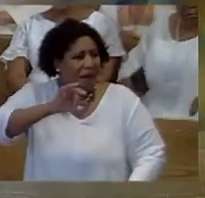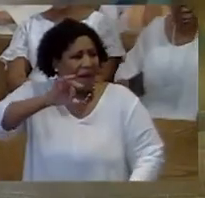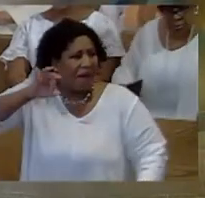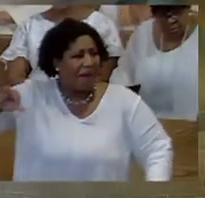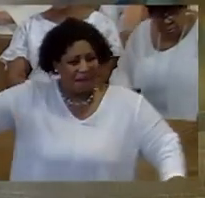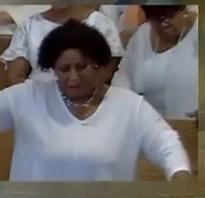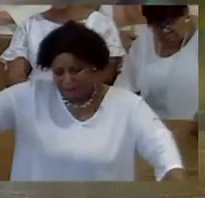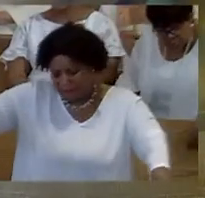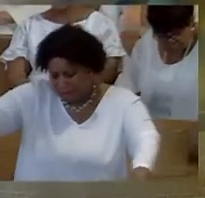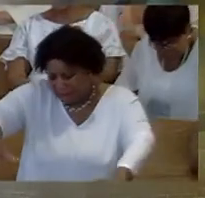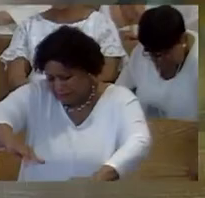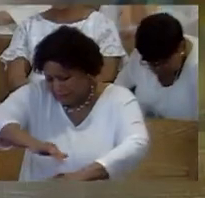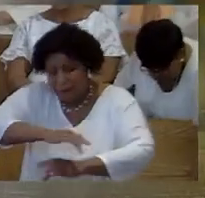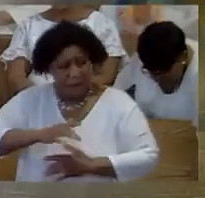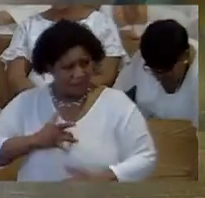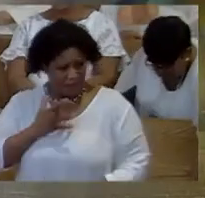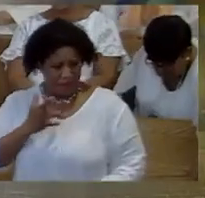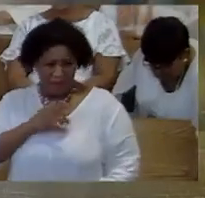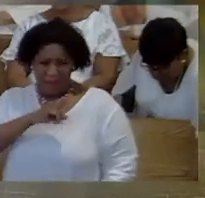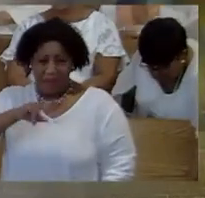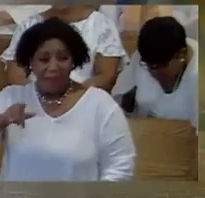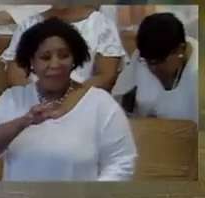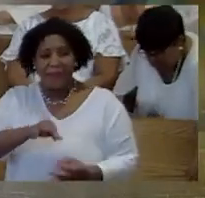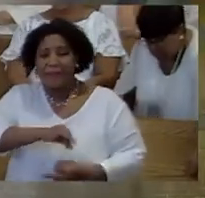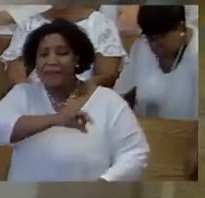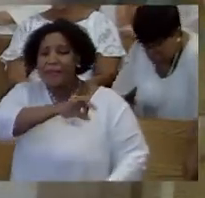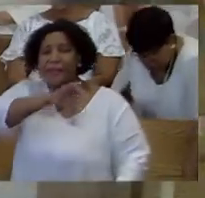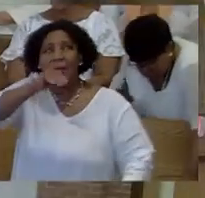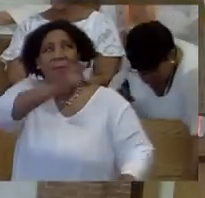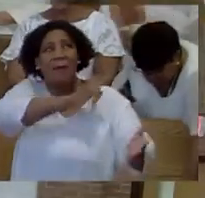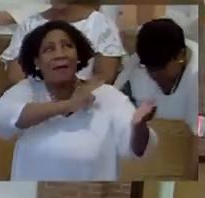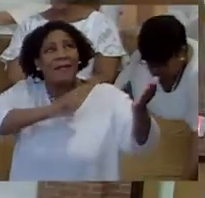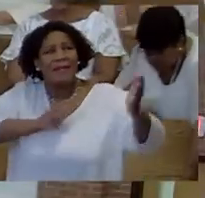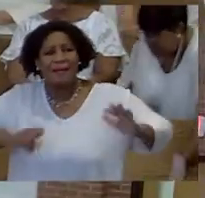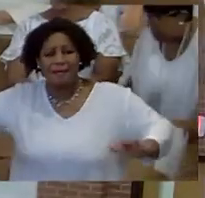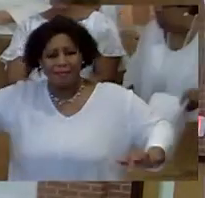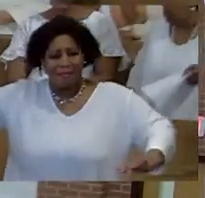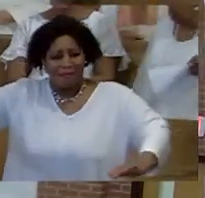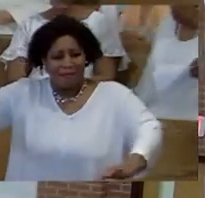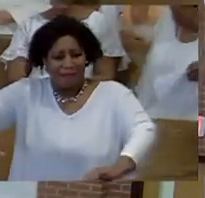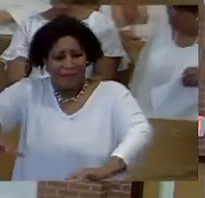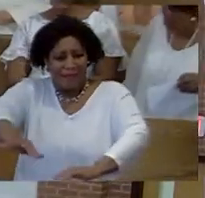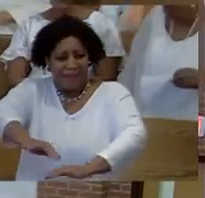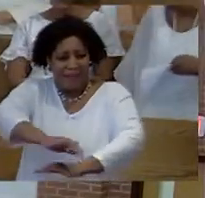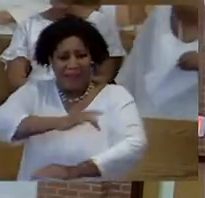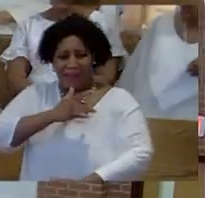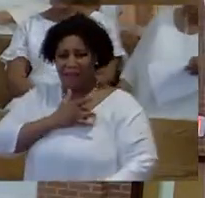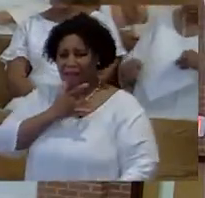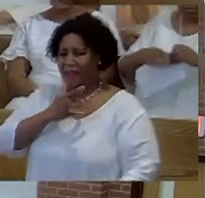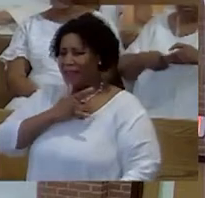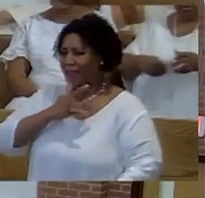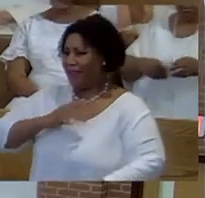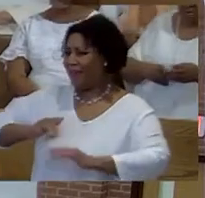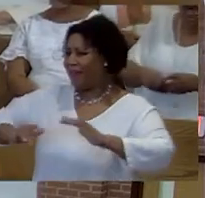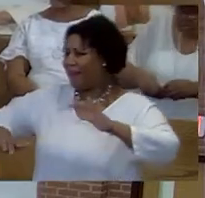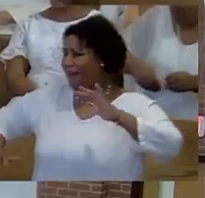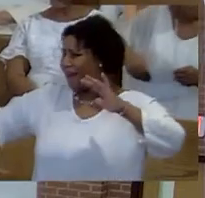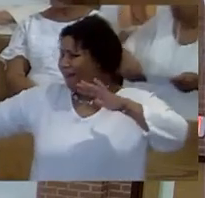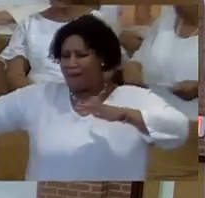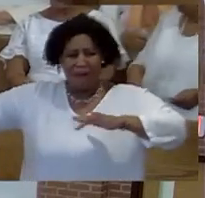is here. Anybody feel it tonight? Spirit of the Lord is here. I feel it in